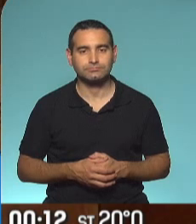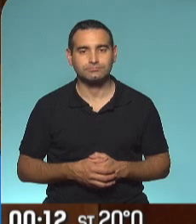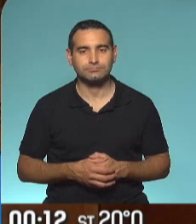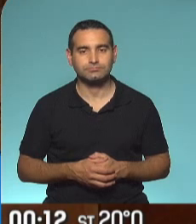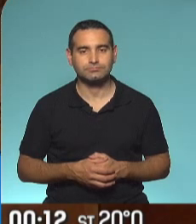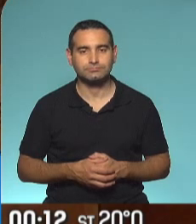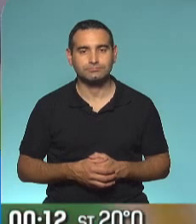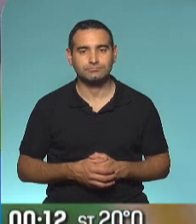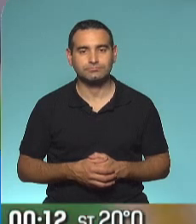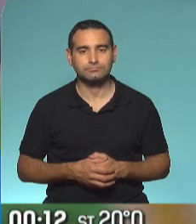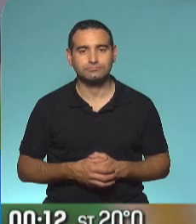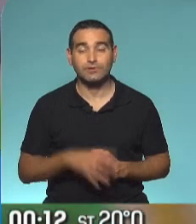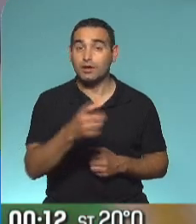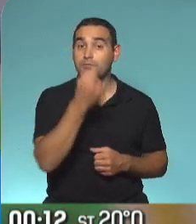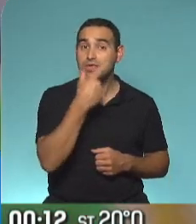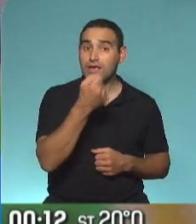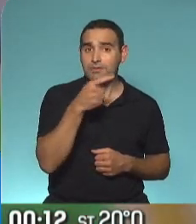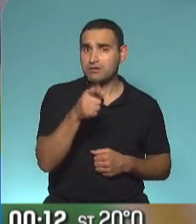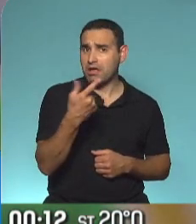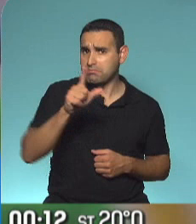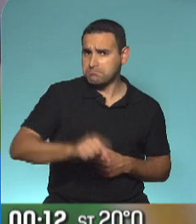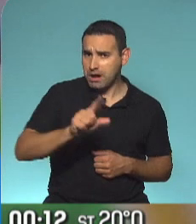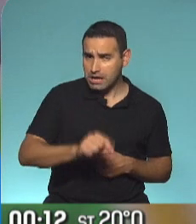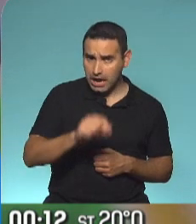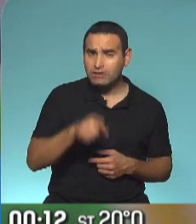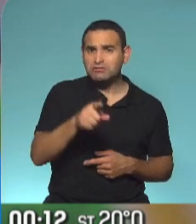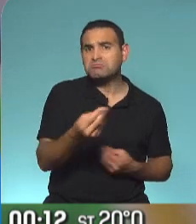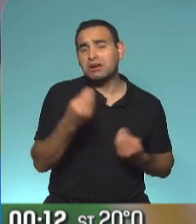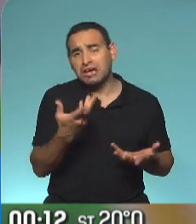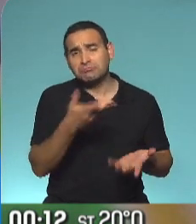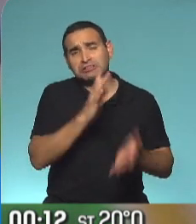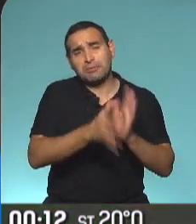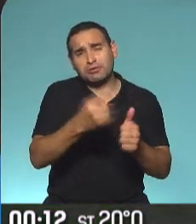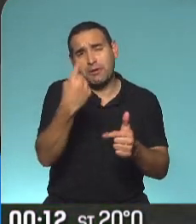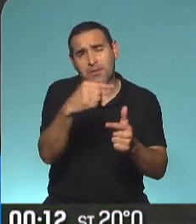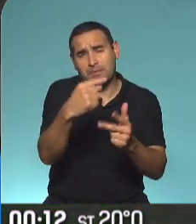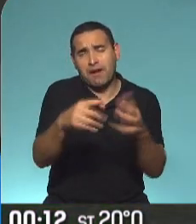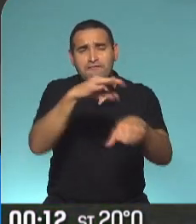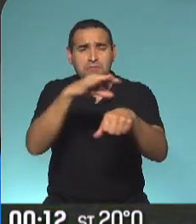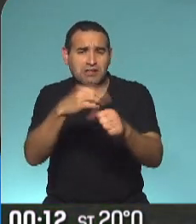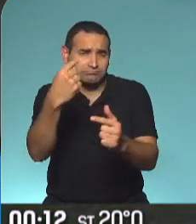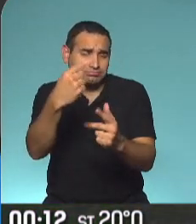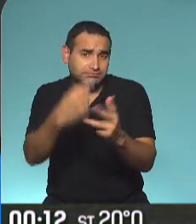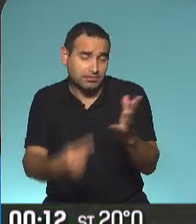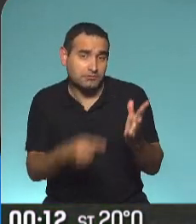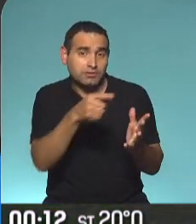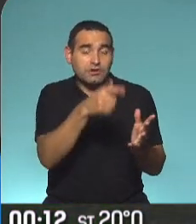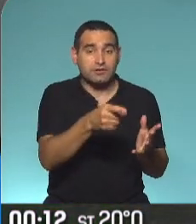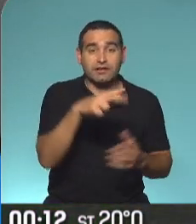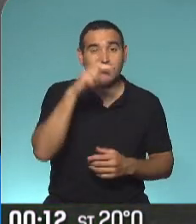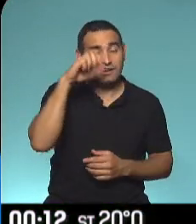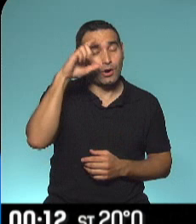drug. El antiinflamatorio es de bajo costo y se usa para tratar una variedad de enfermedades que incluye